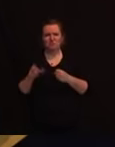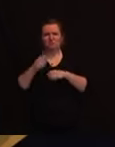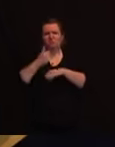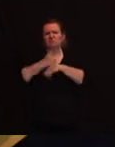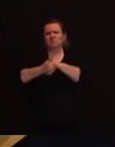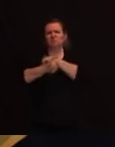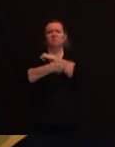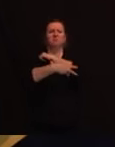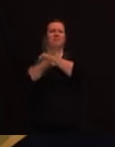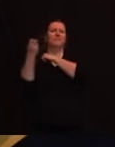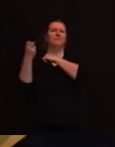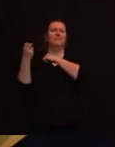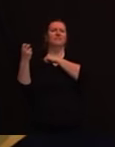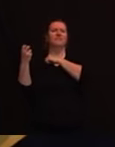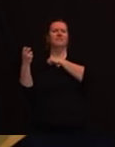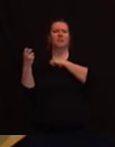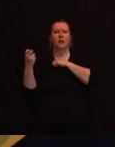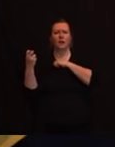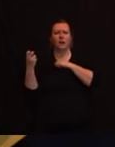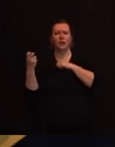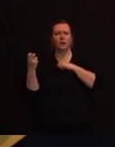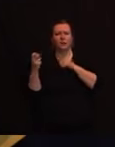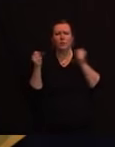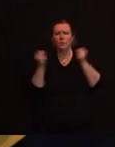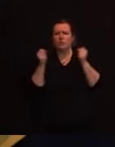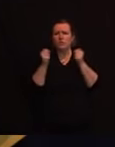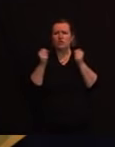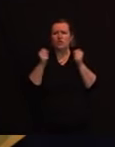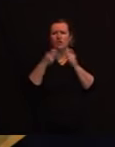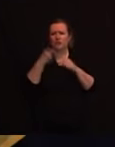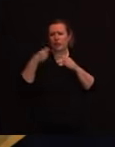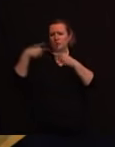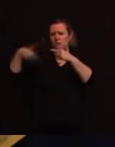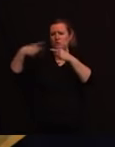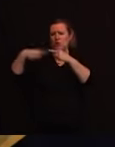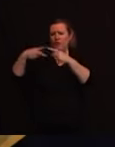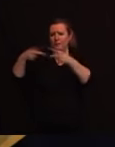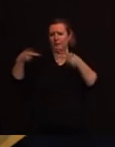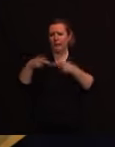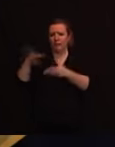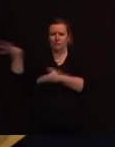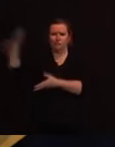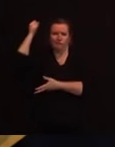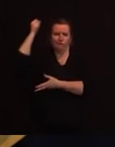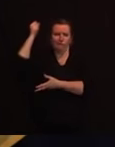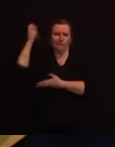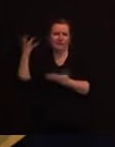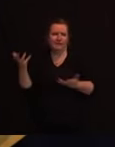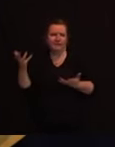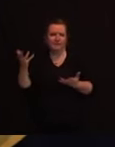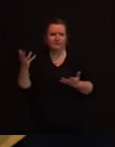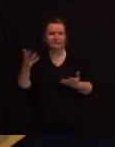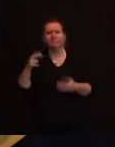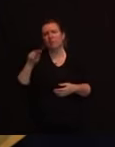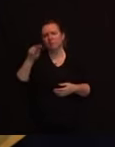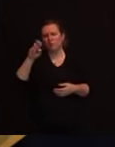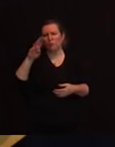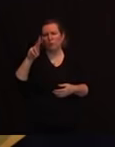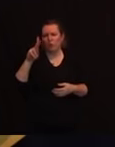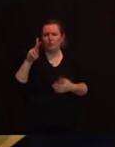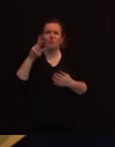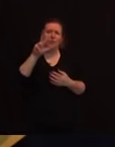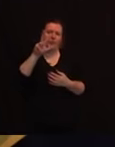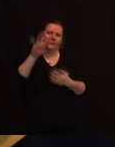a refrigerator from a recycling center in Randolph. In Newark, they issued 34 summonses and closed